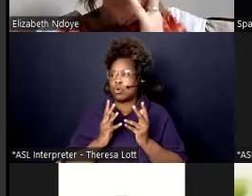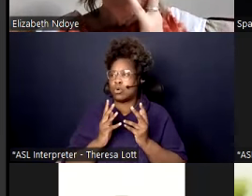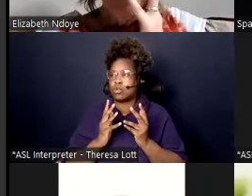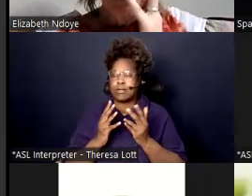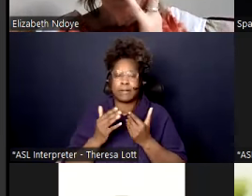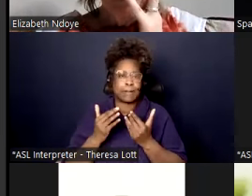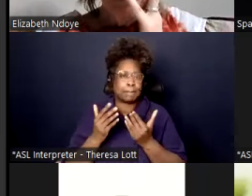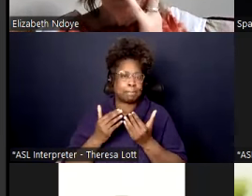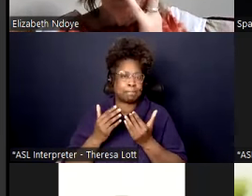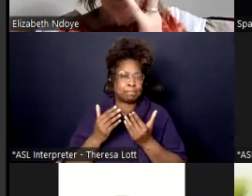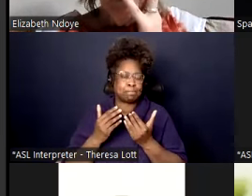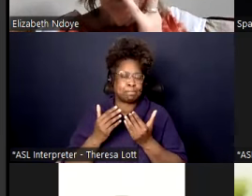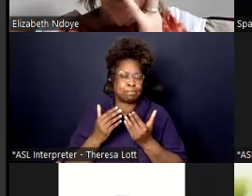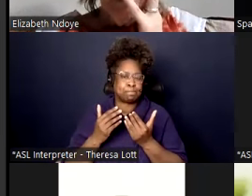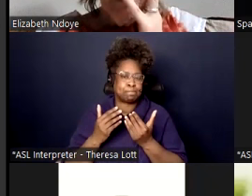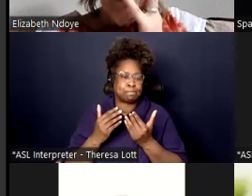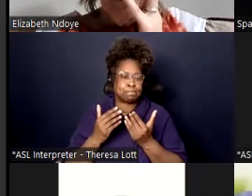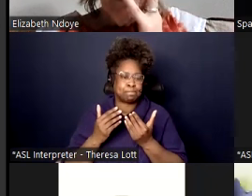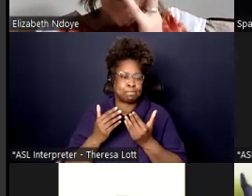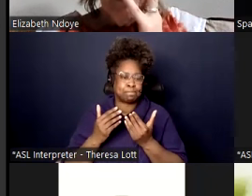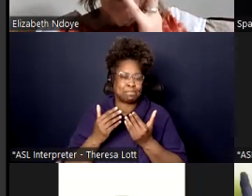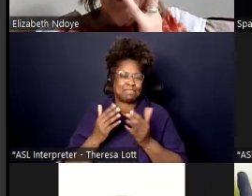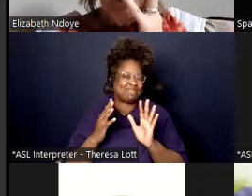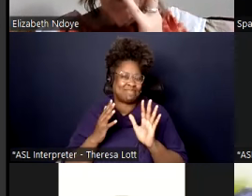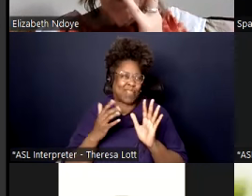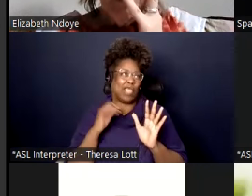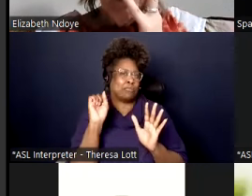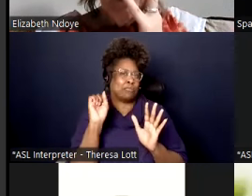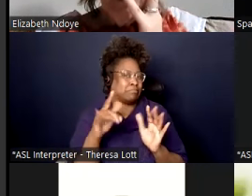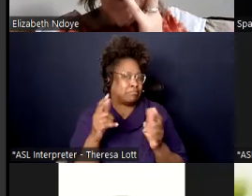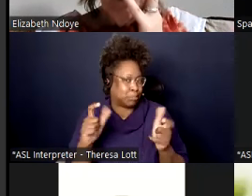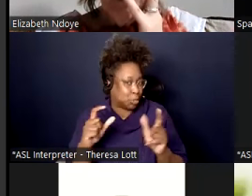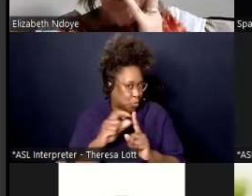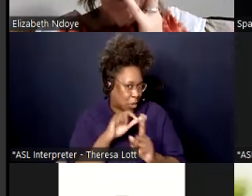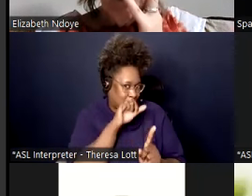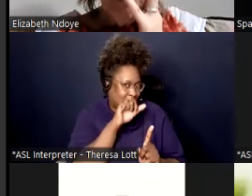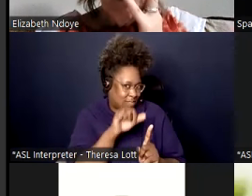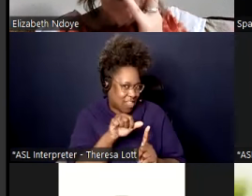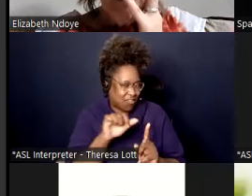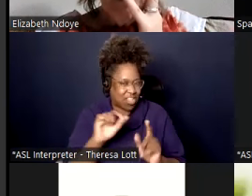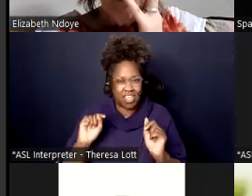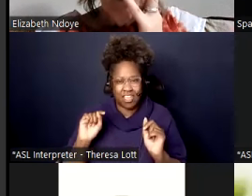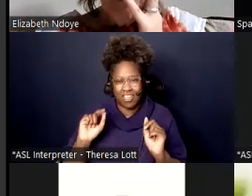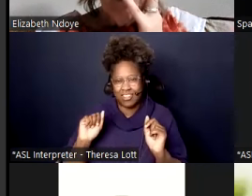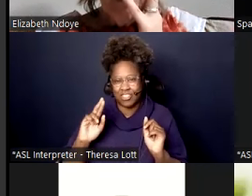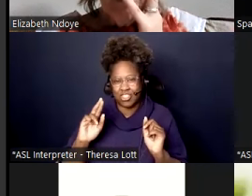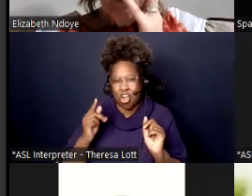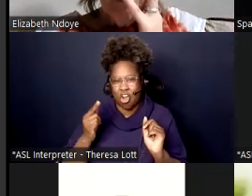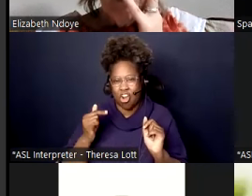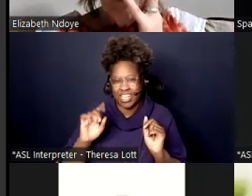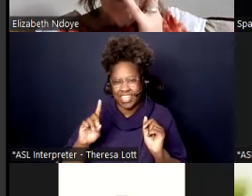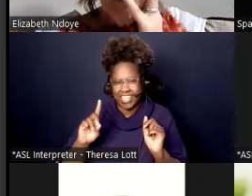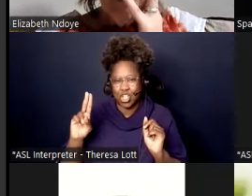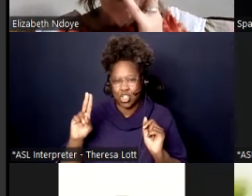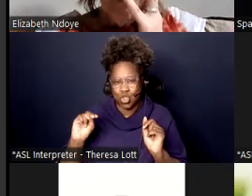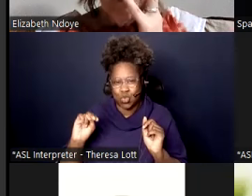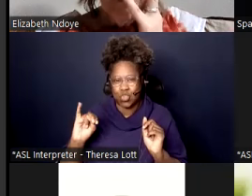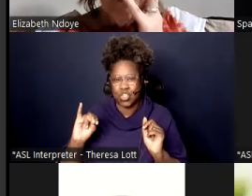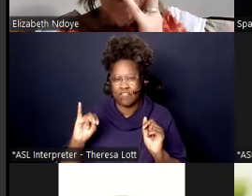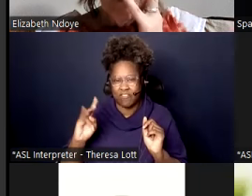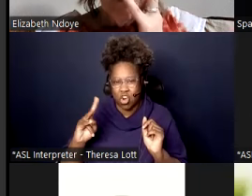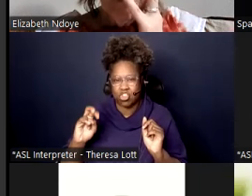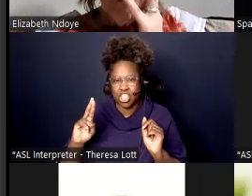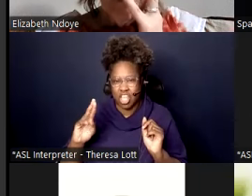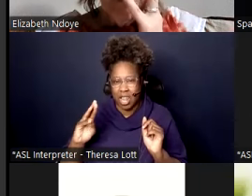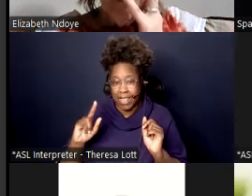in, I'm going to throw out a big term here, but I really love it, targeted universalism. I'll drop a link in the chat